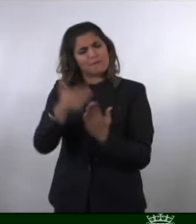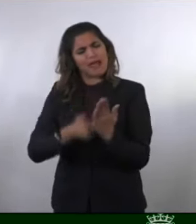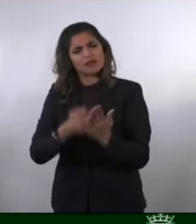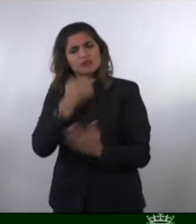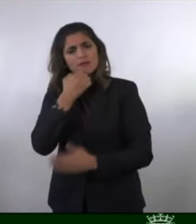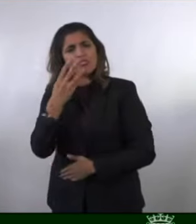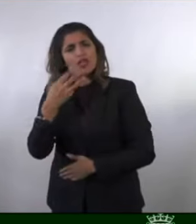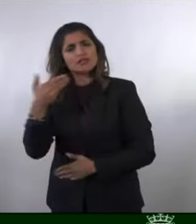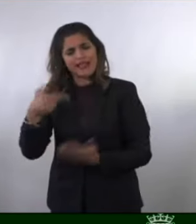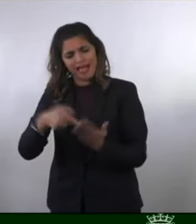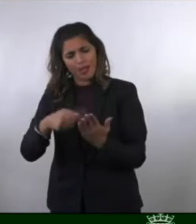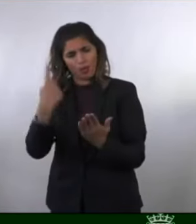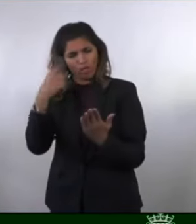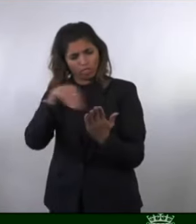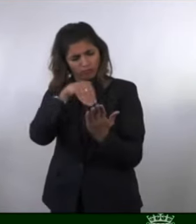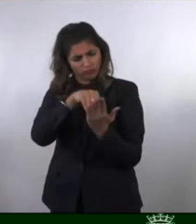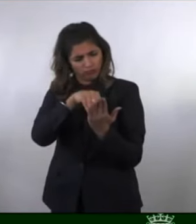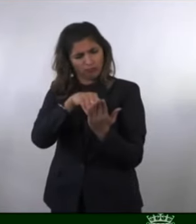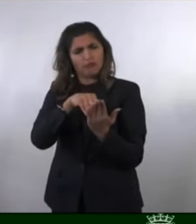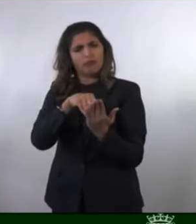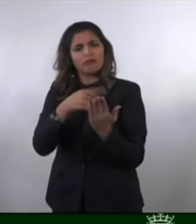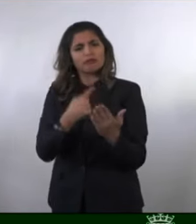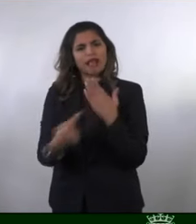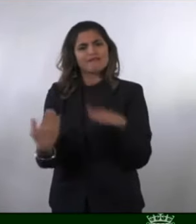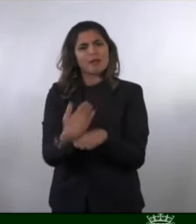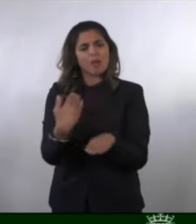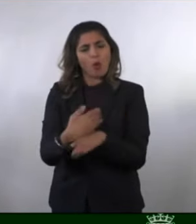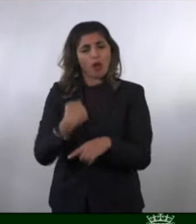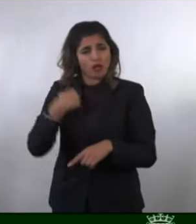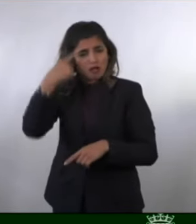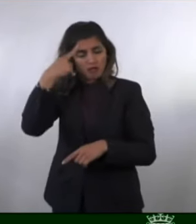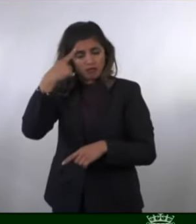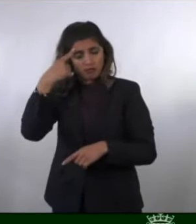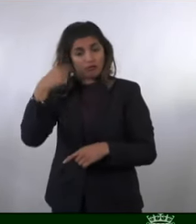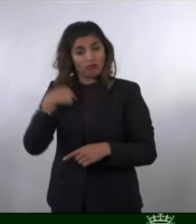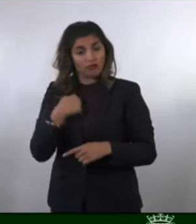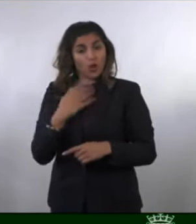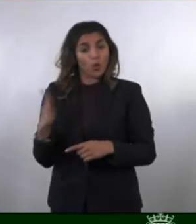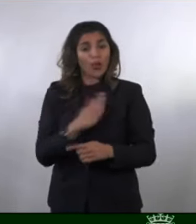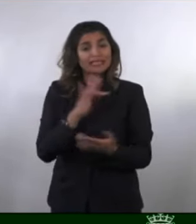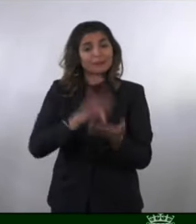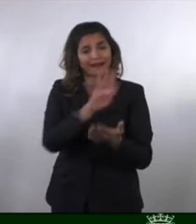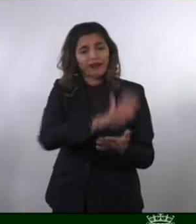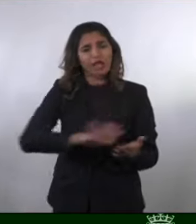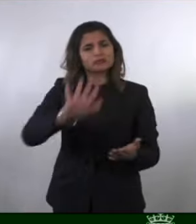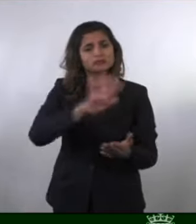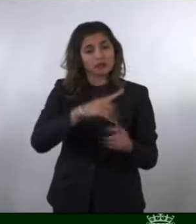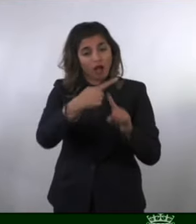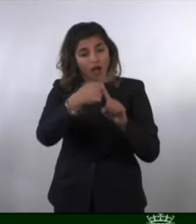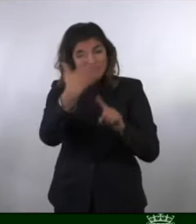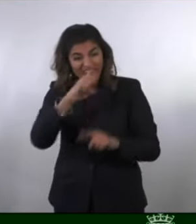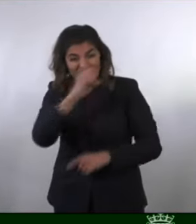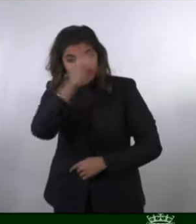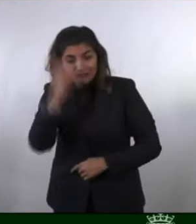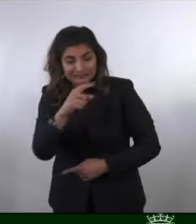but in the West Midlands, half of the self-employed aren't eligible for the government support scheme. That's